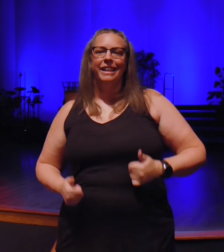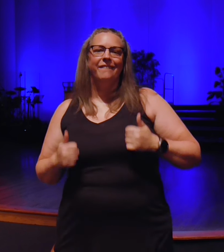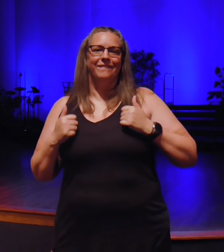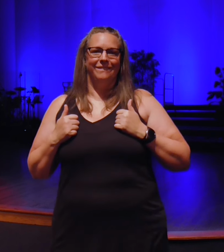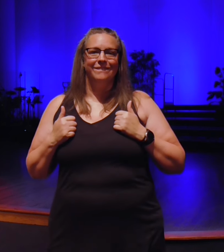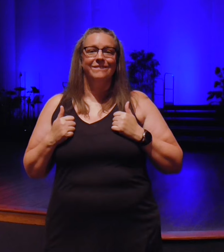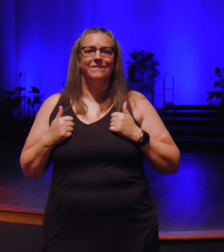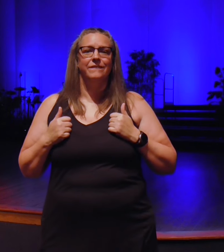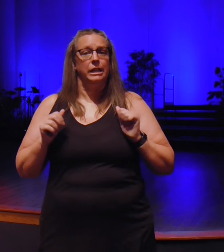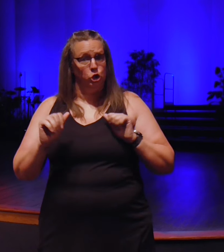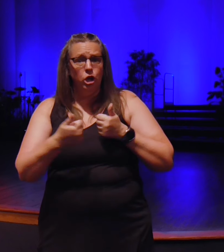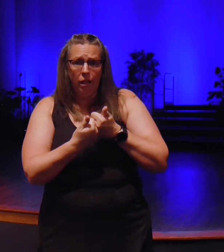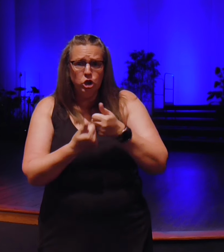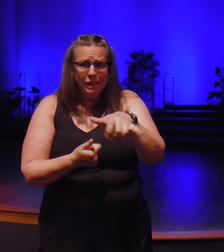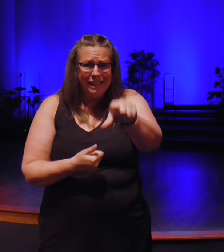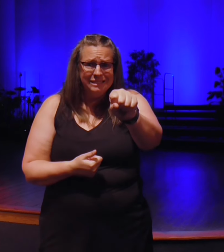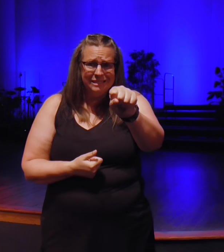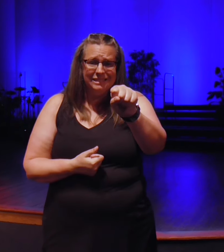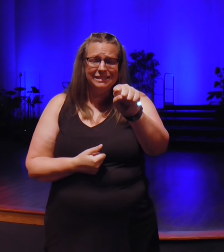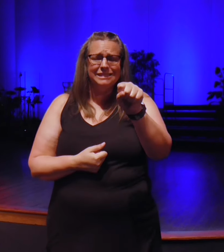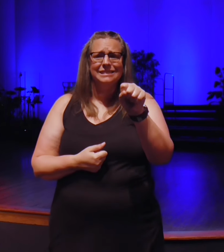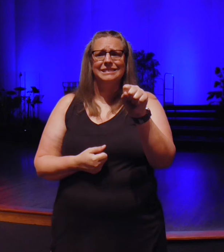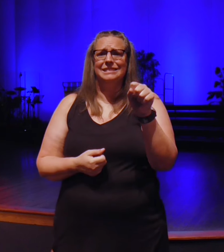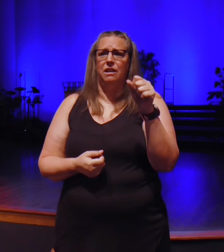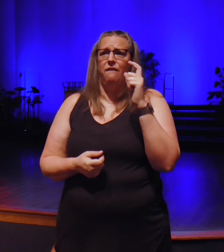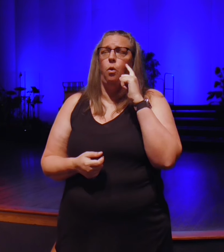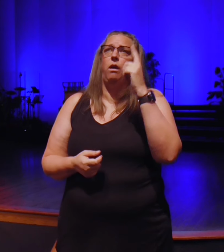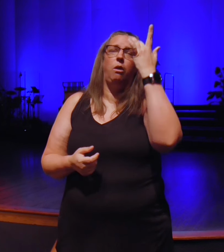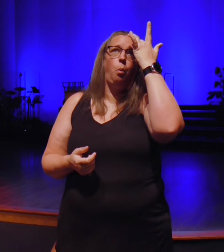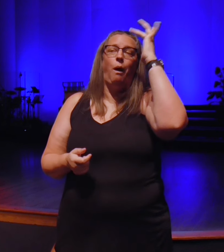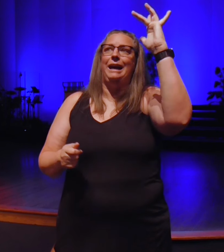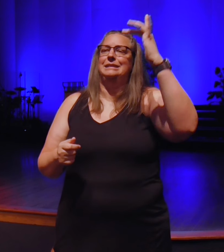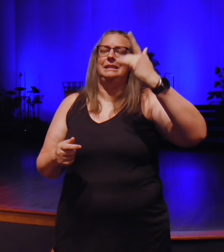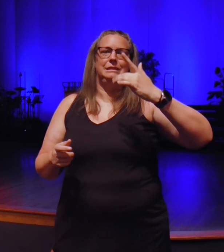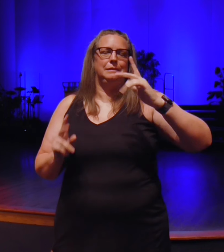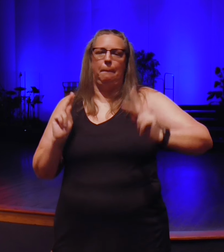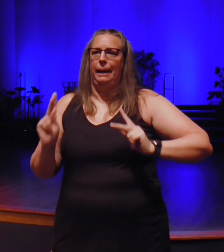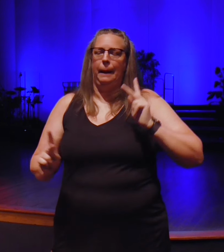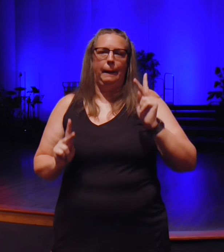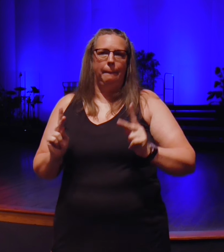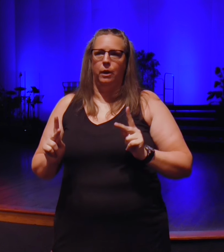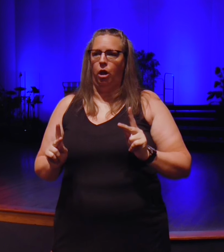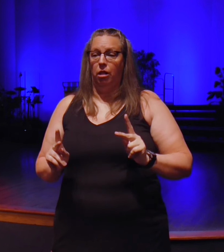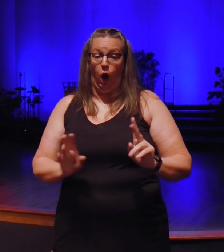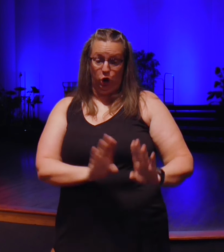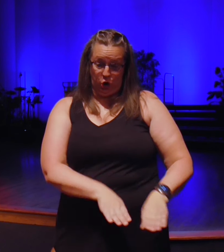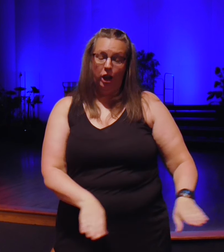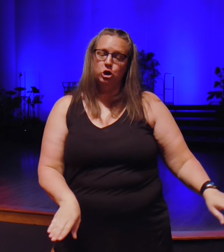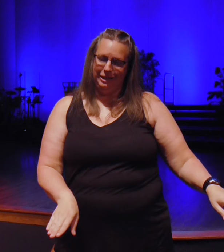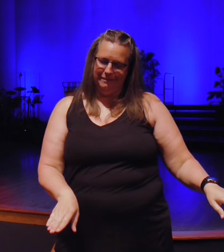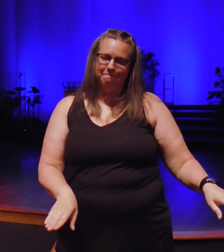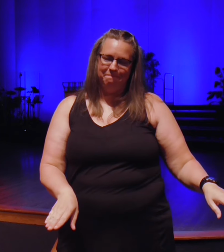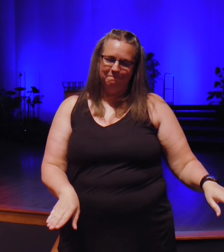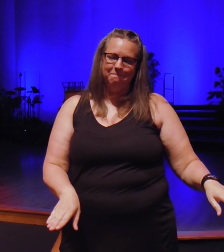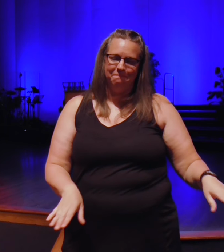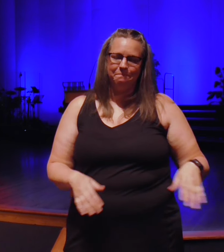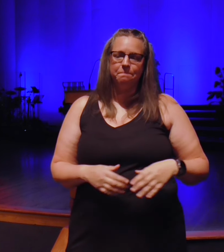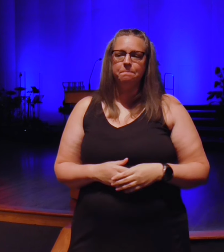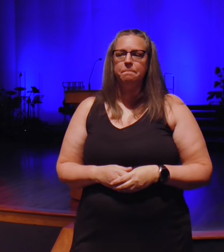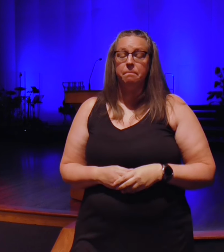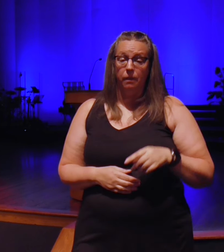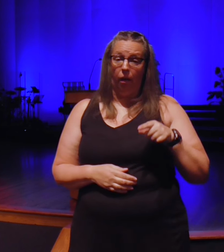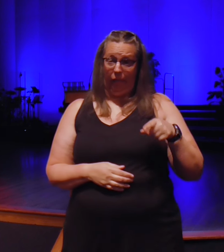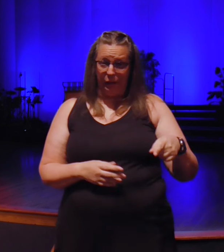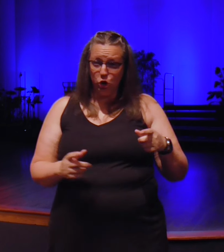sometimes, even for the wisest among us, our children. They can struggle